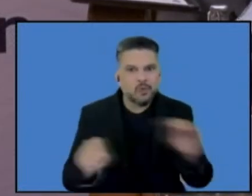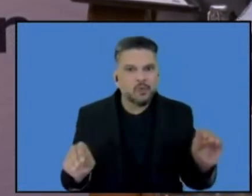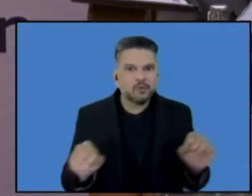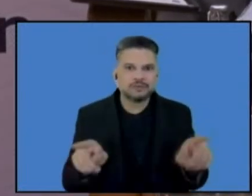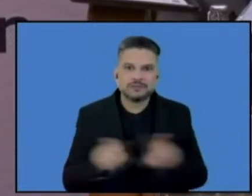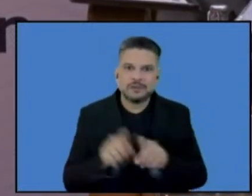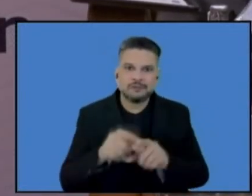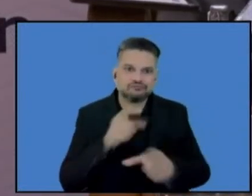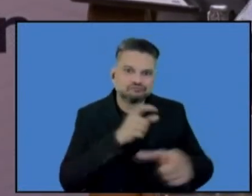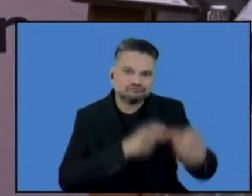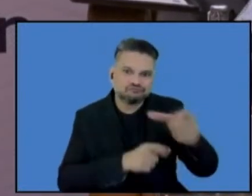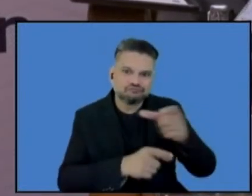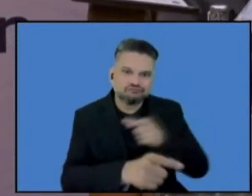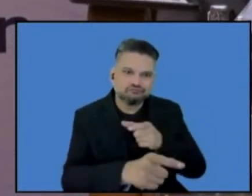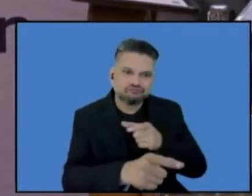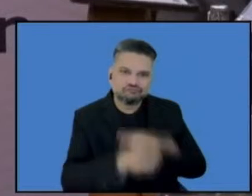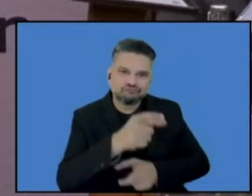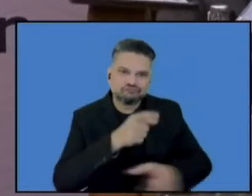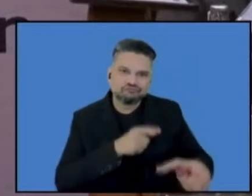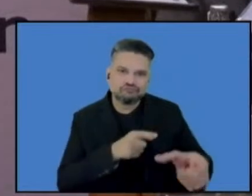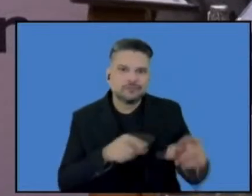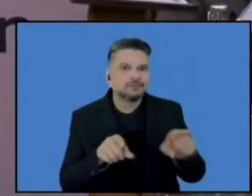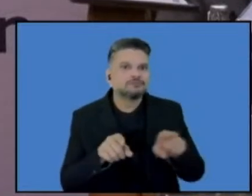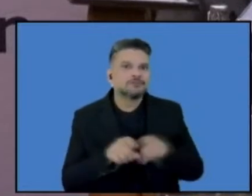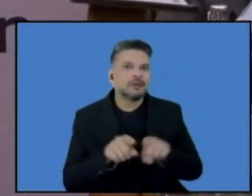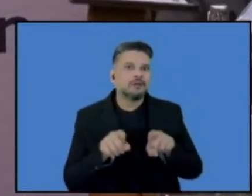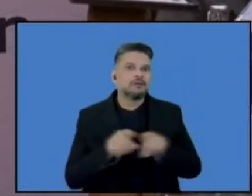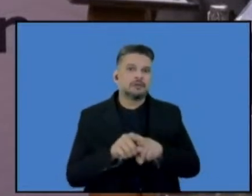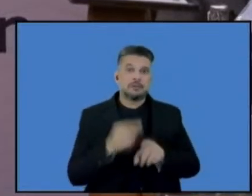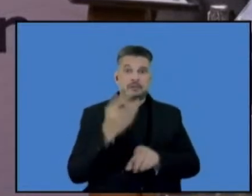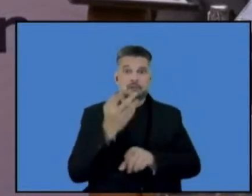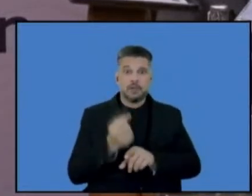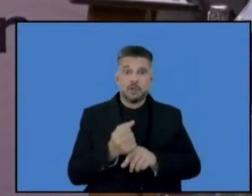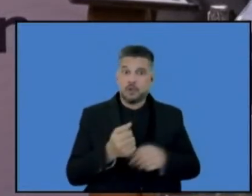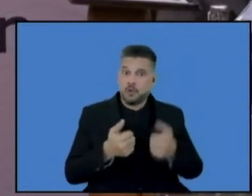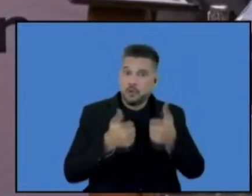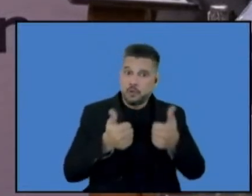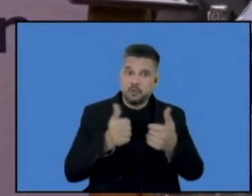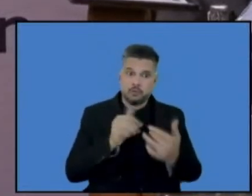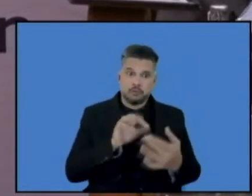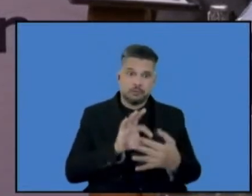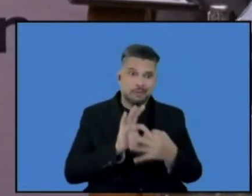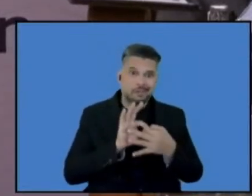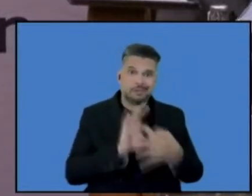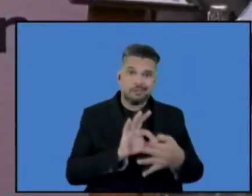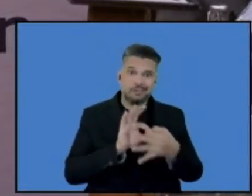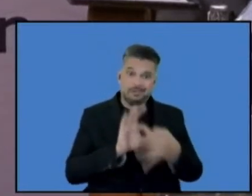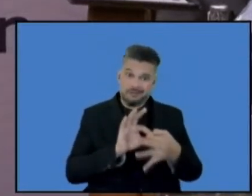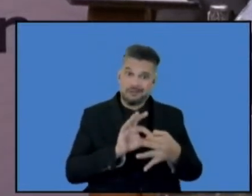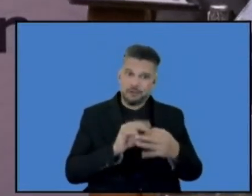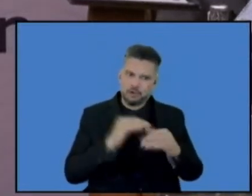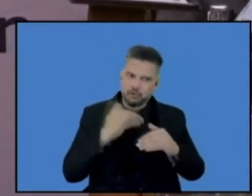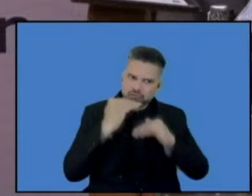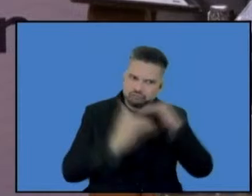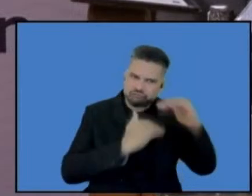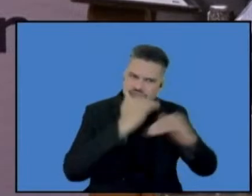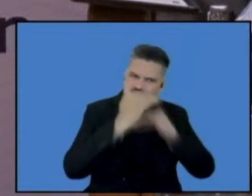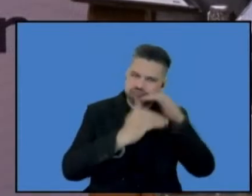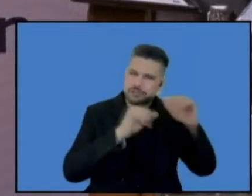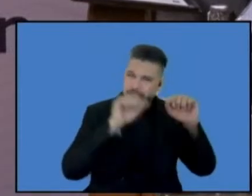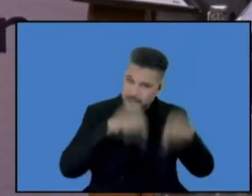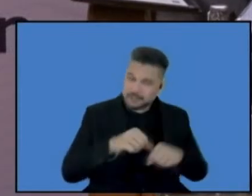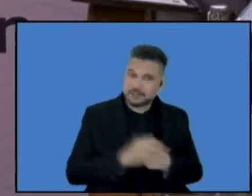by all means, there are significant link to the sustainable development. My third point is on something